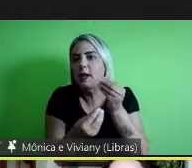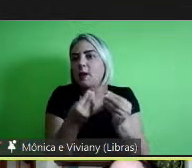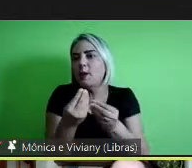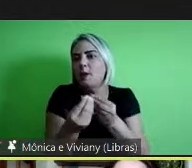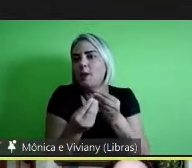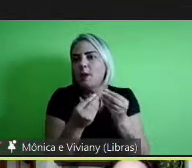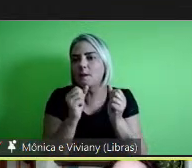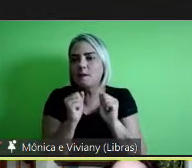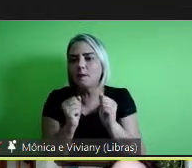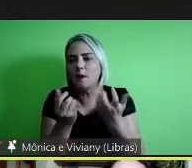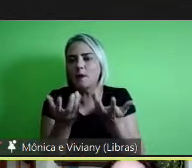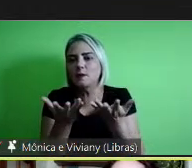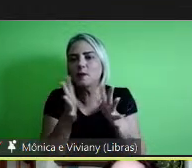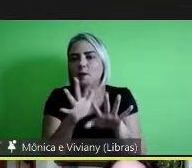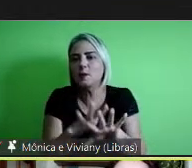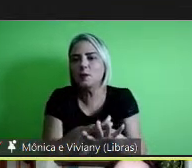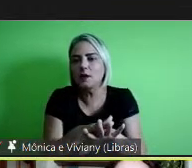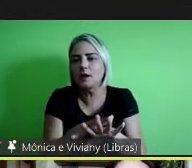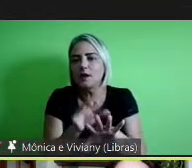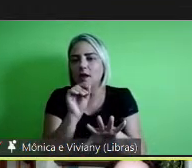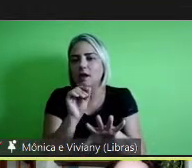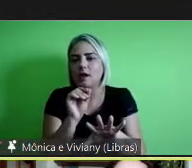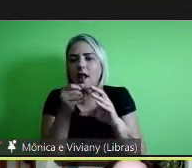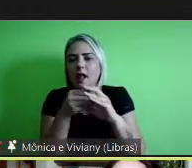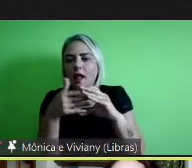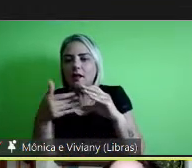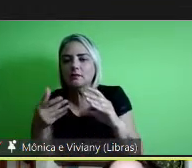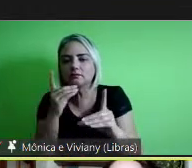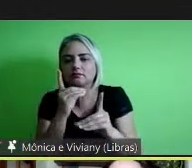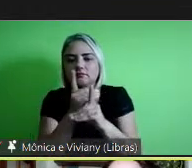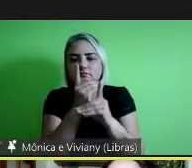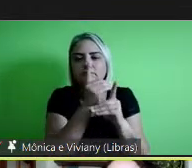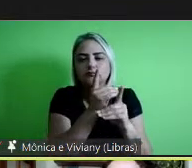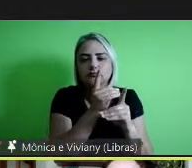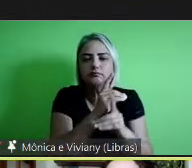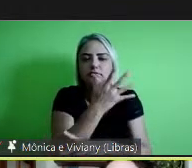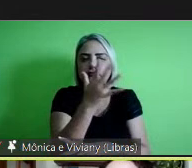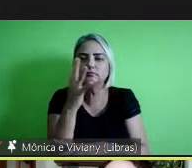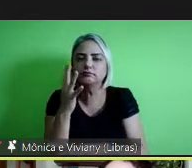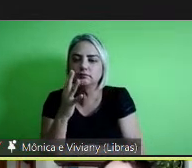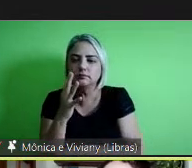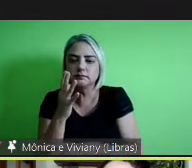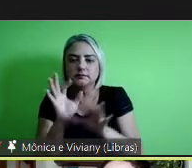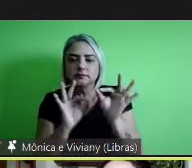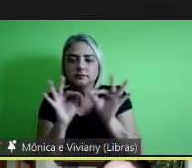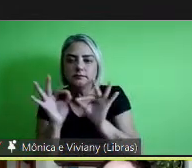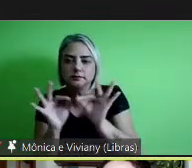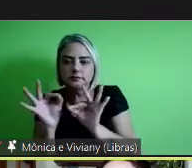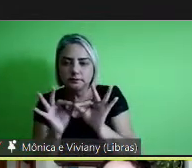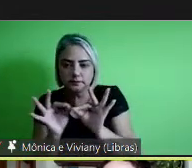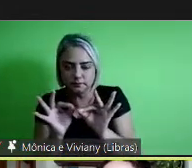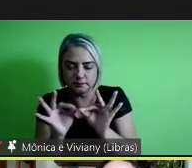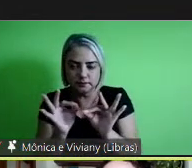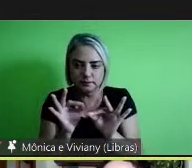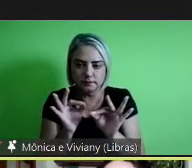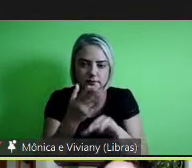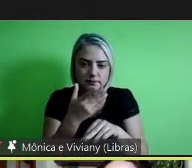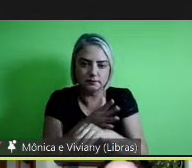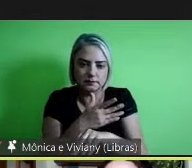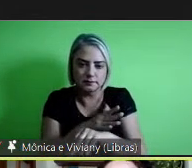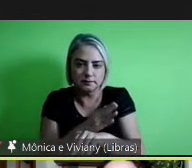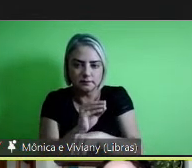environment during the territorial mapping and how they can include these aspects